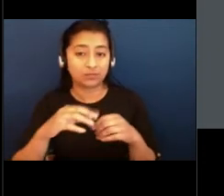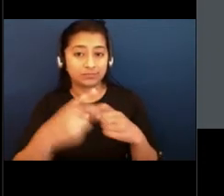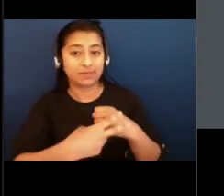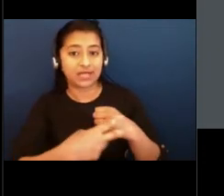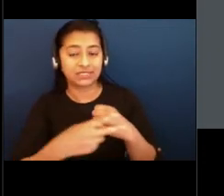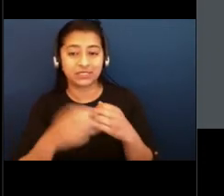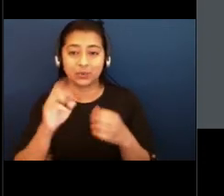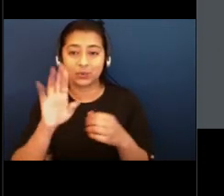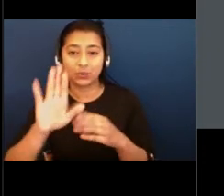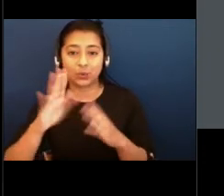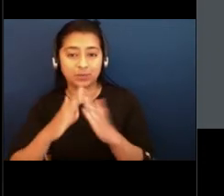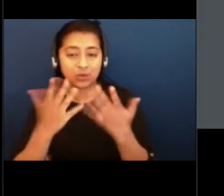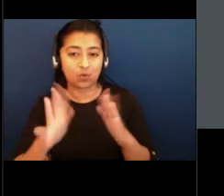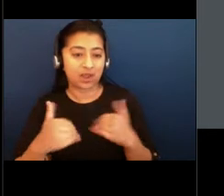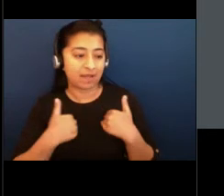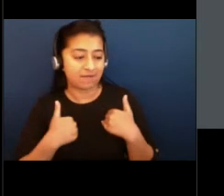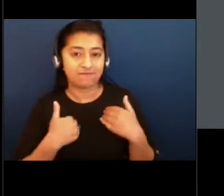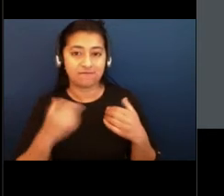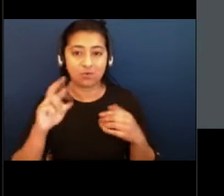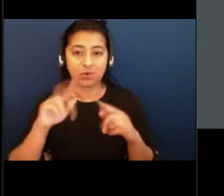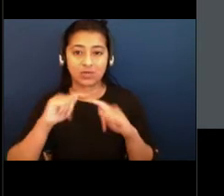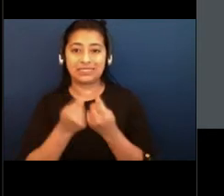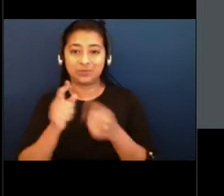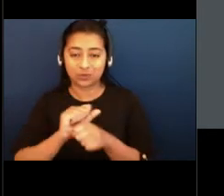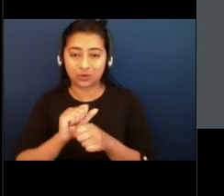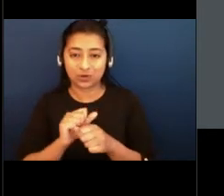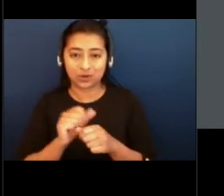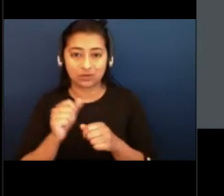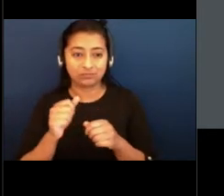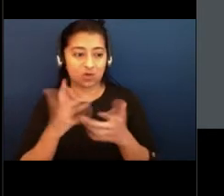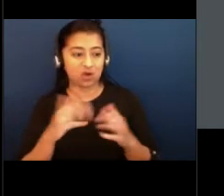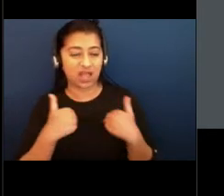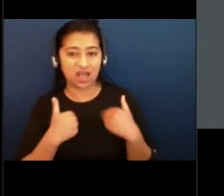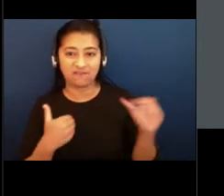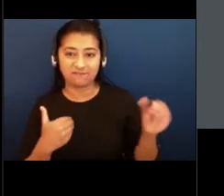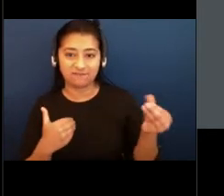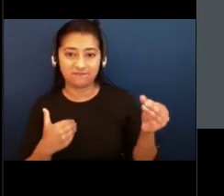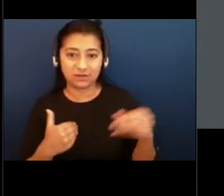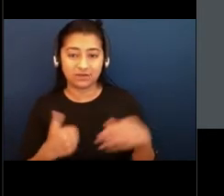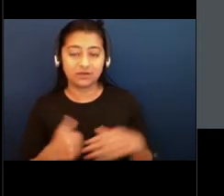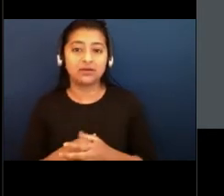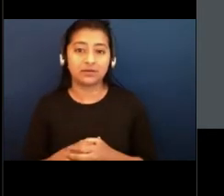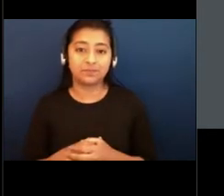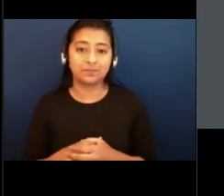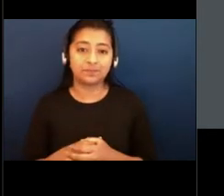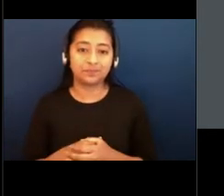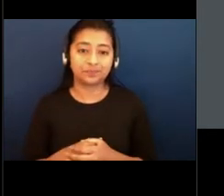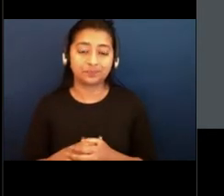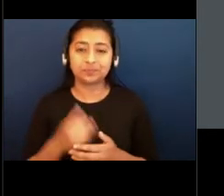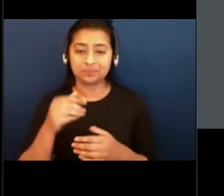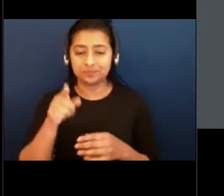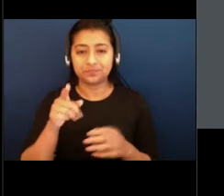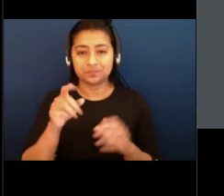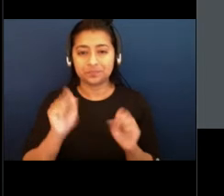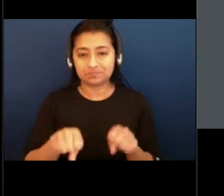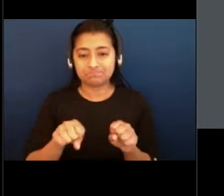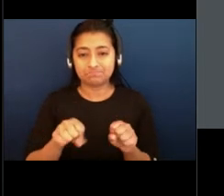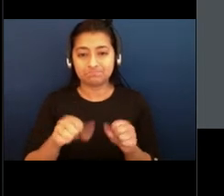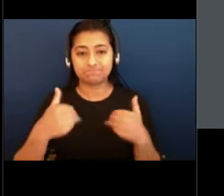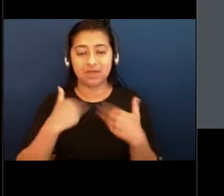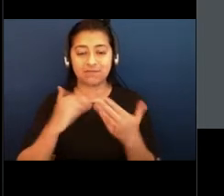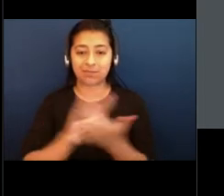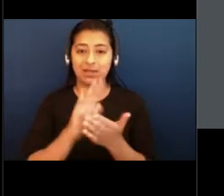had made or that a team that you worked on had made and put together. And basically be able to have a